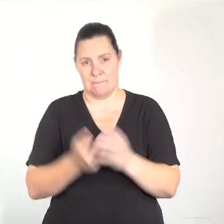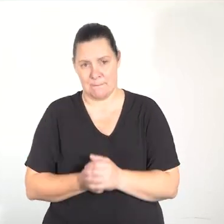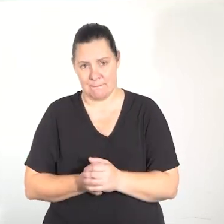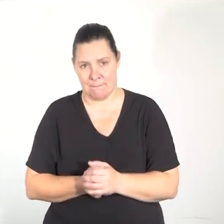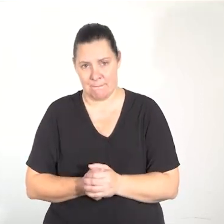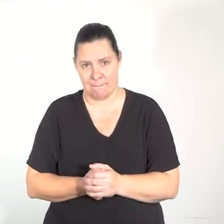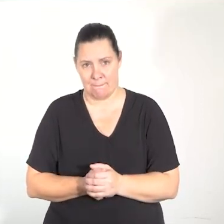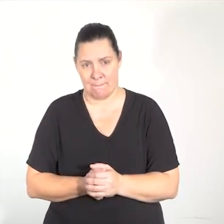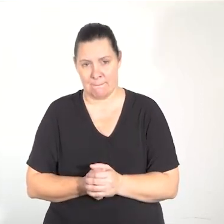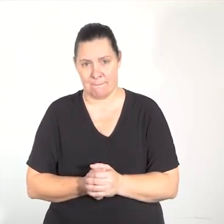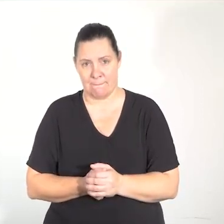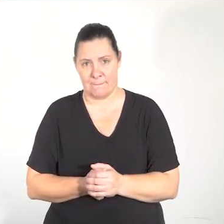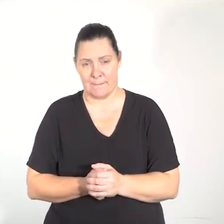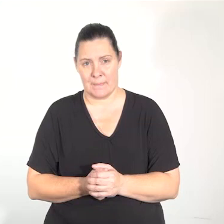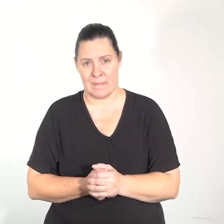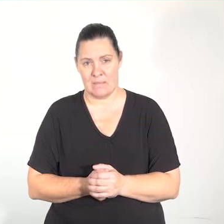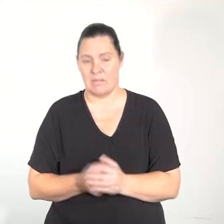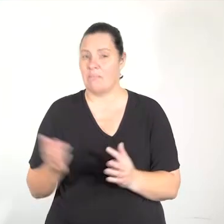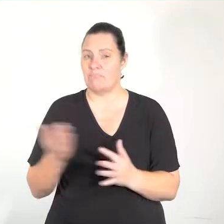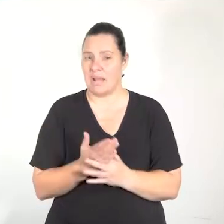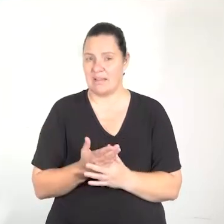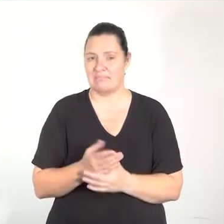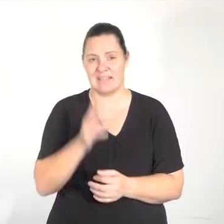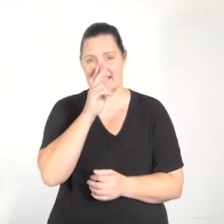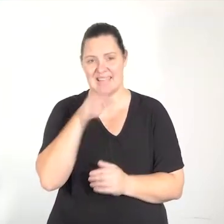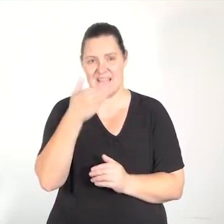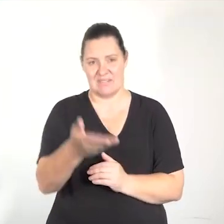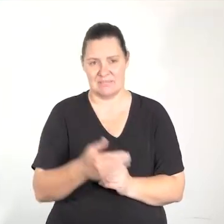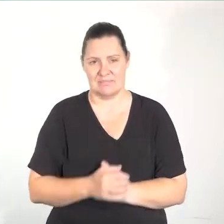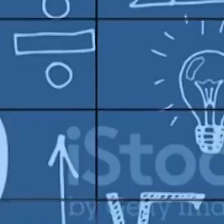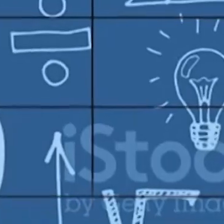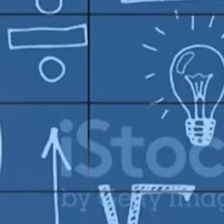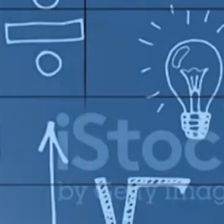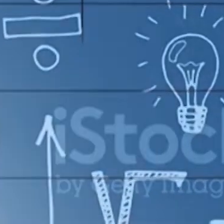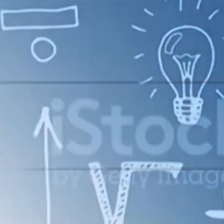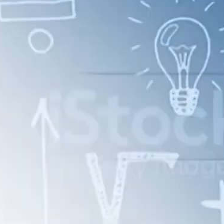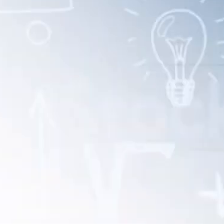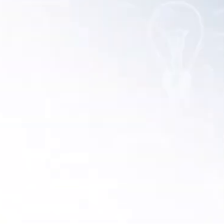the other quantity also increases. Let's take a break, and then I'll see you just now.